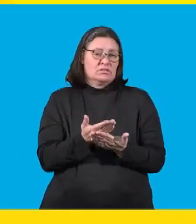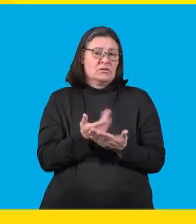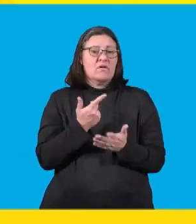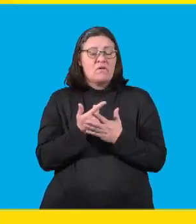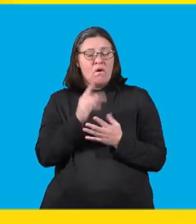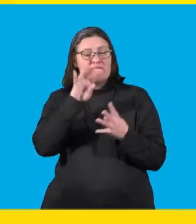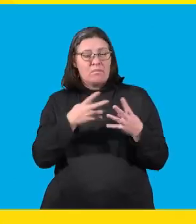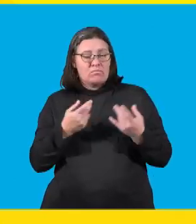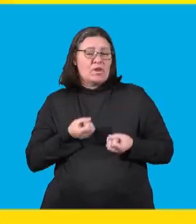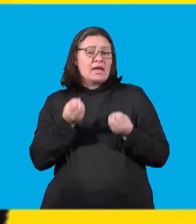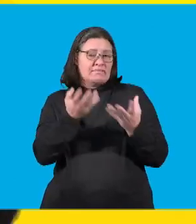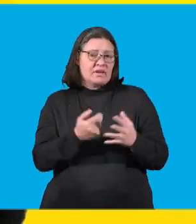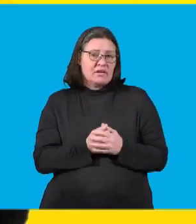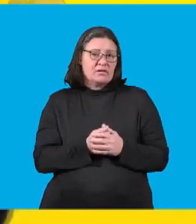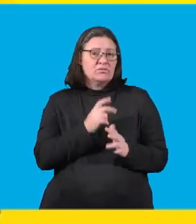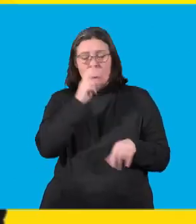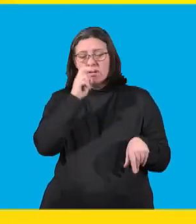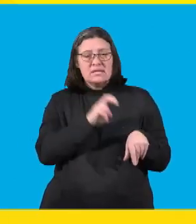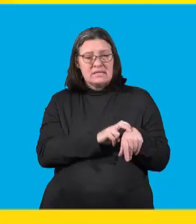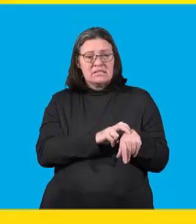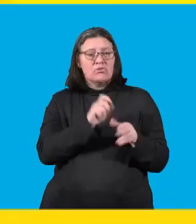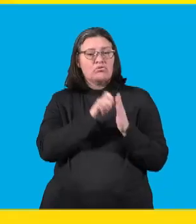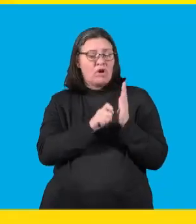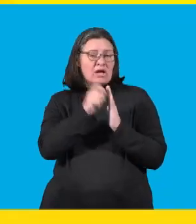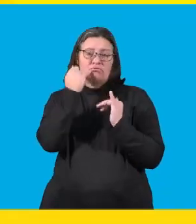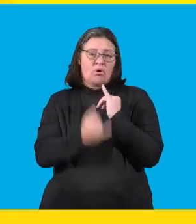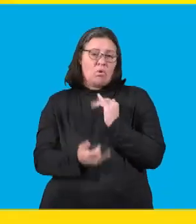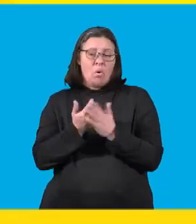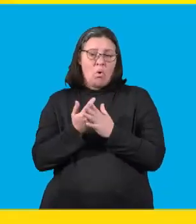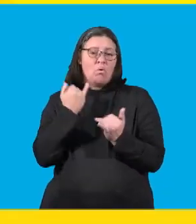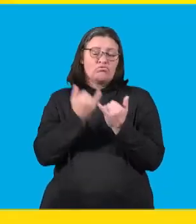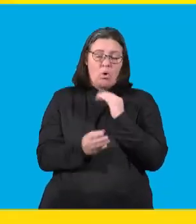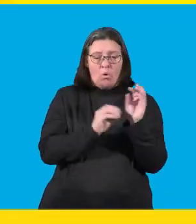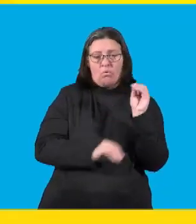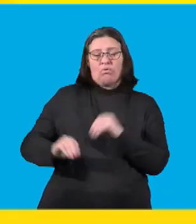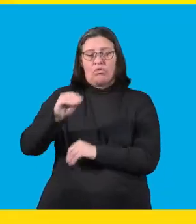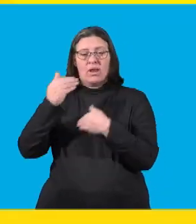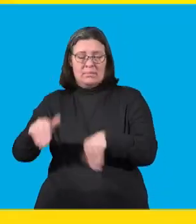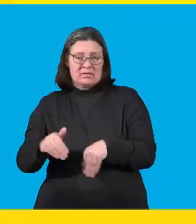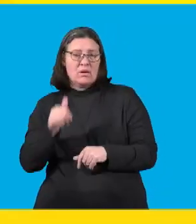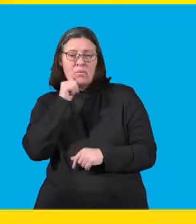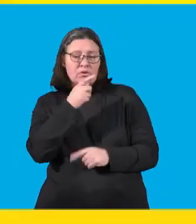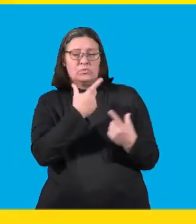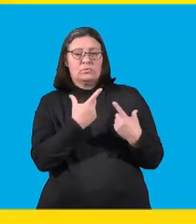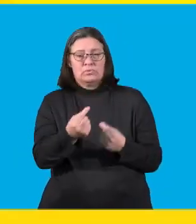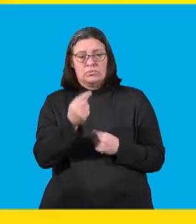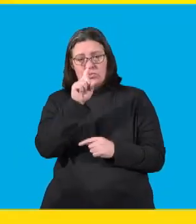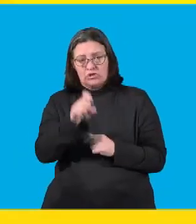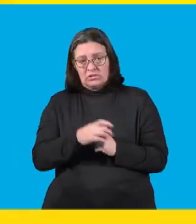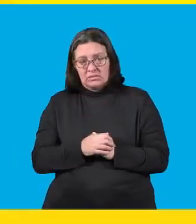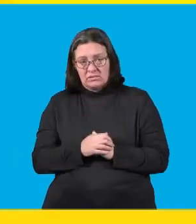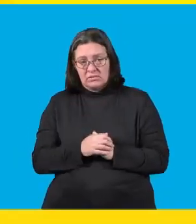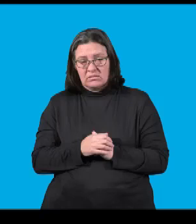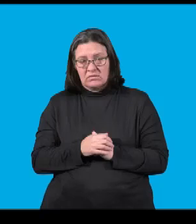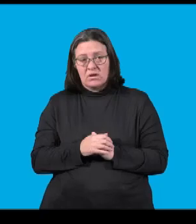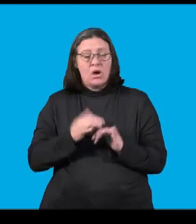application of a formula which you are given, and there's no need to write that formula incorrectly or misplace the limit when you are doing